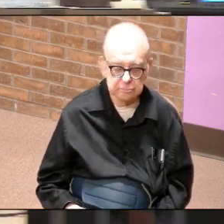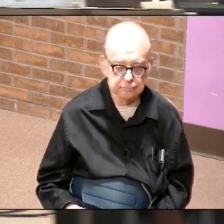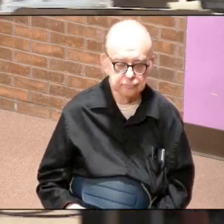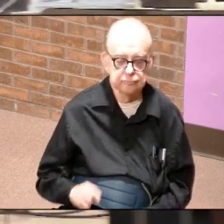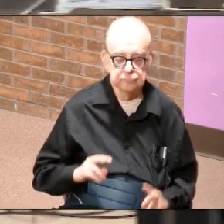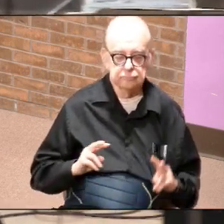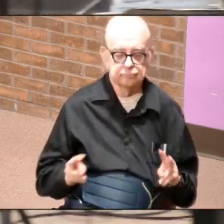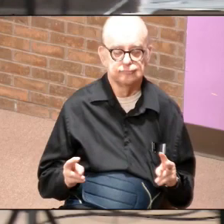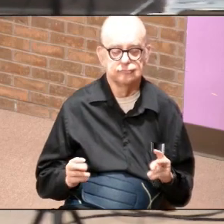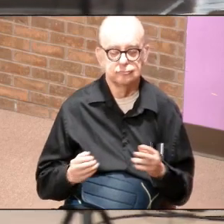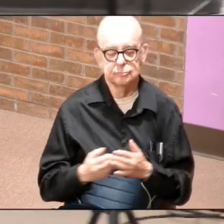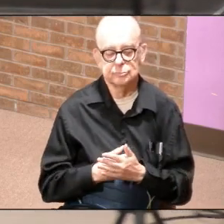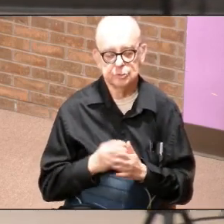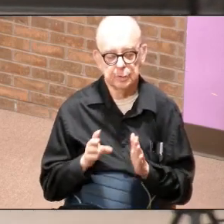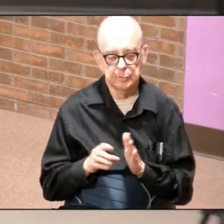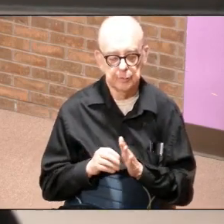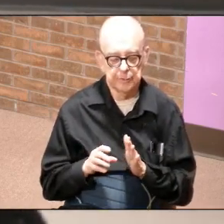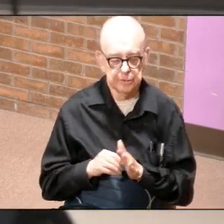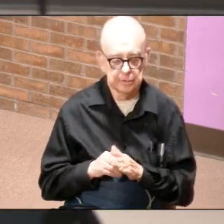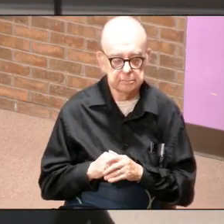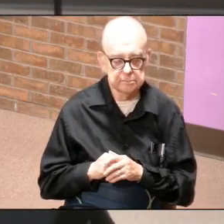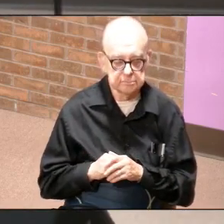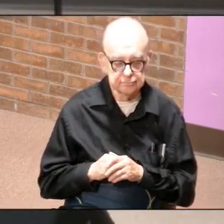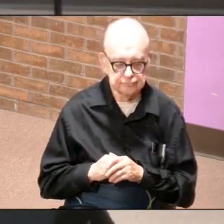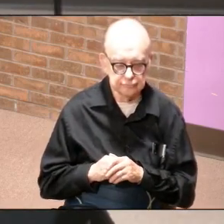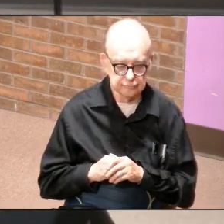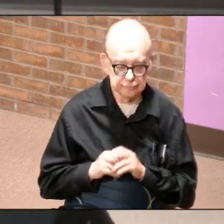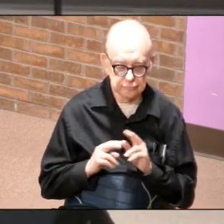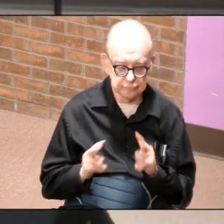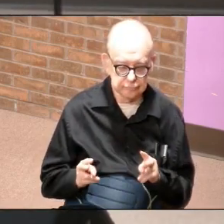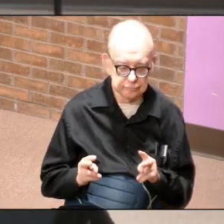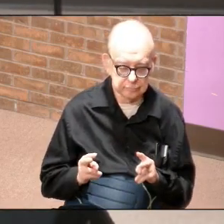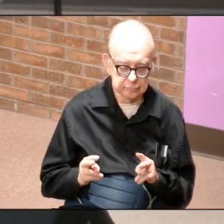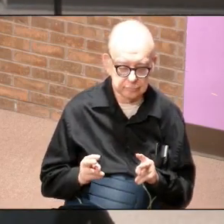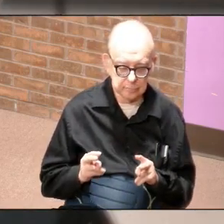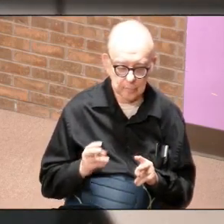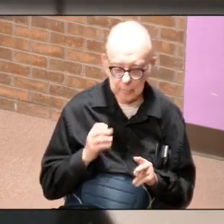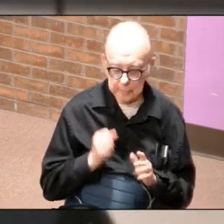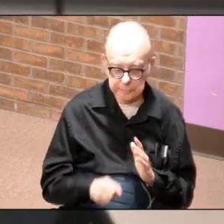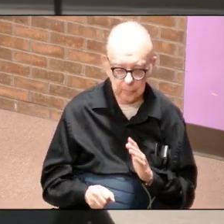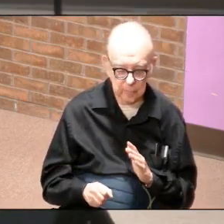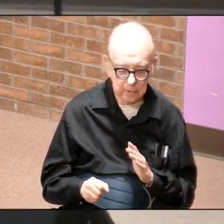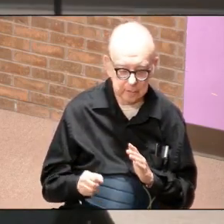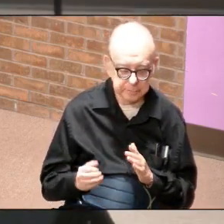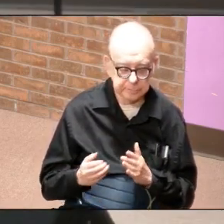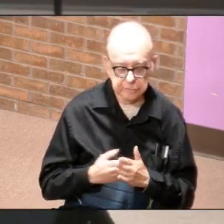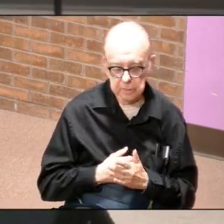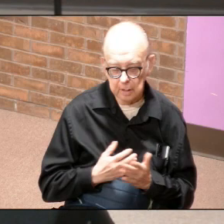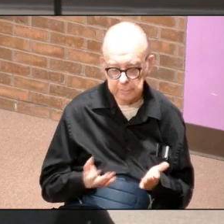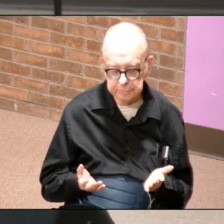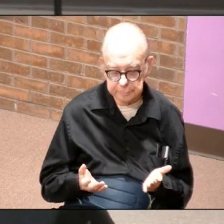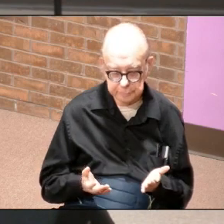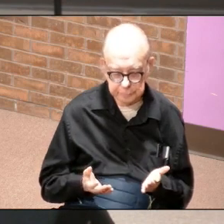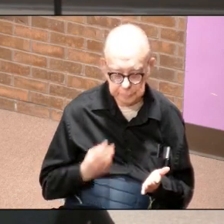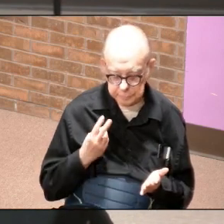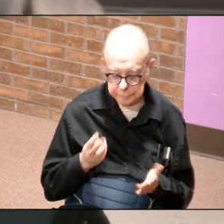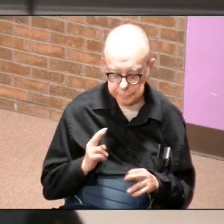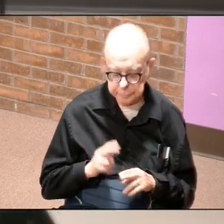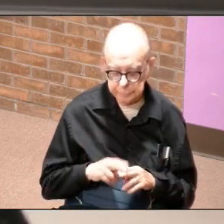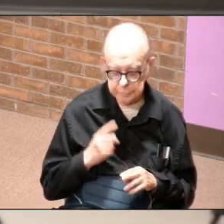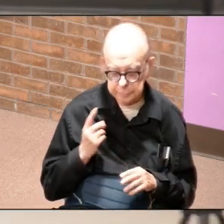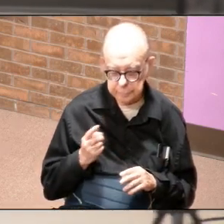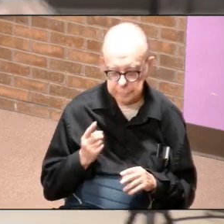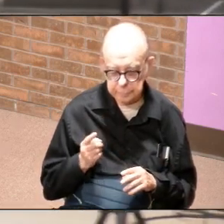Watch some of the newer movies. Watch one of the old movies, and then watch one of the new movies. And I sit there and I